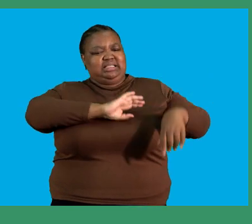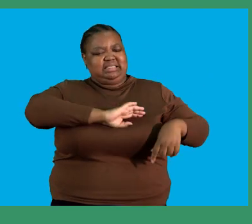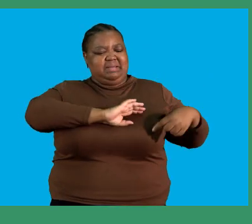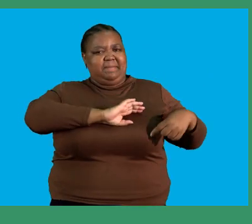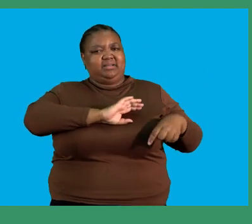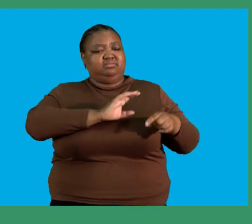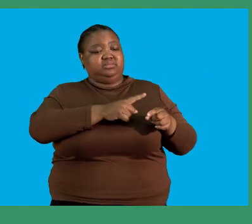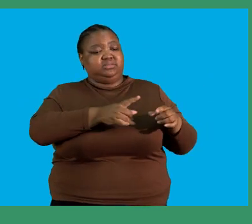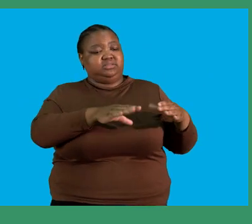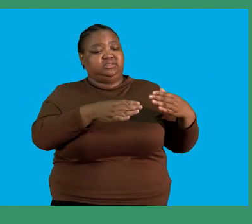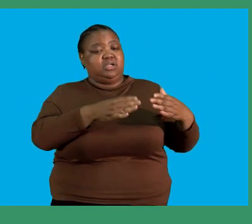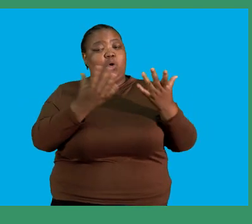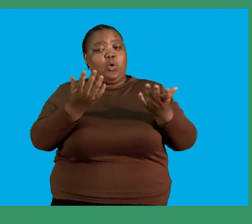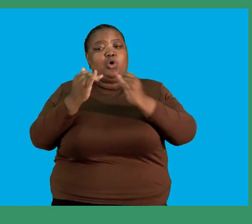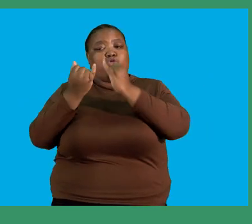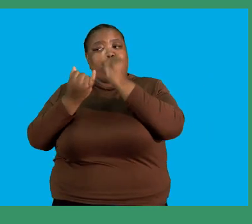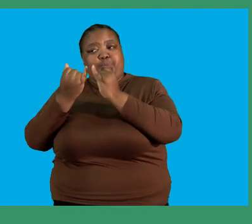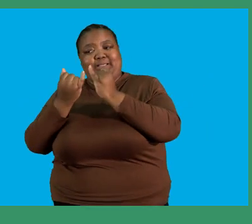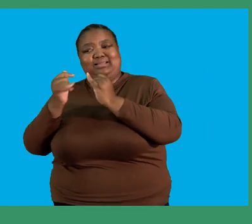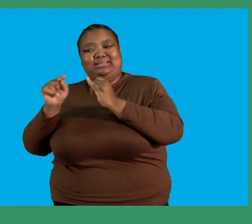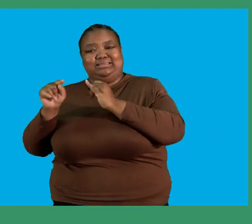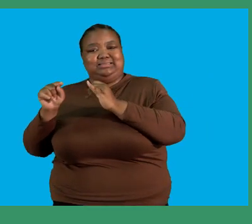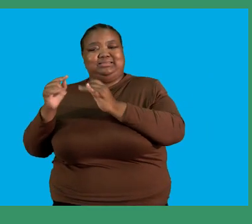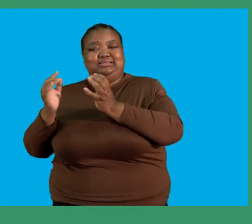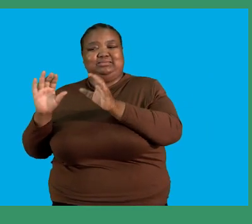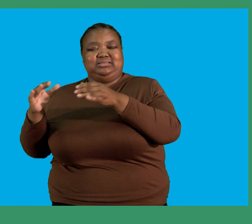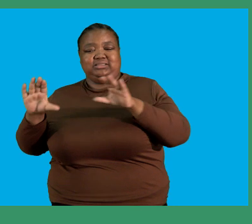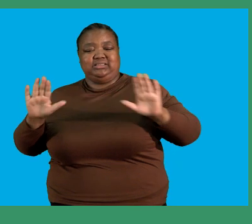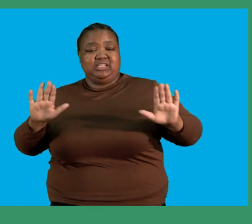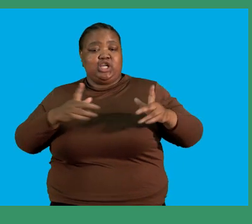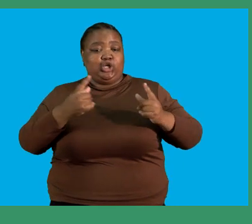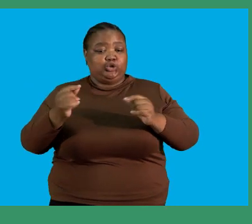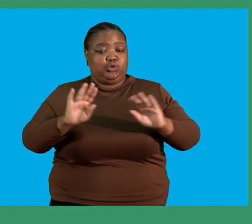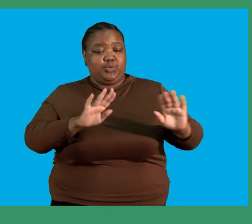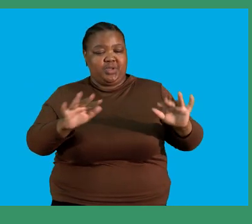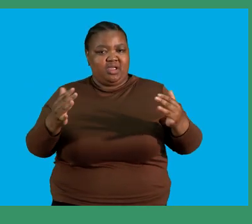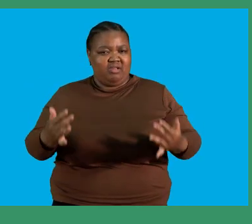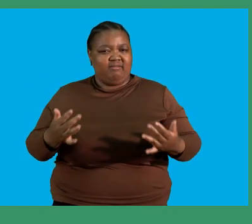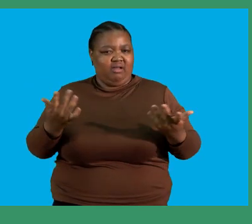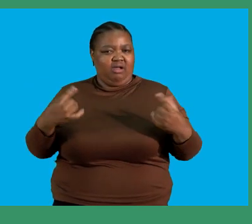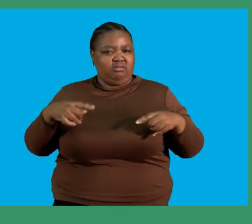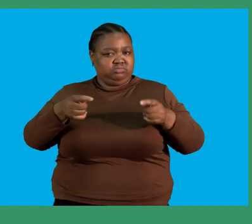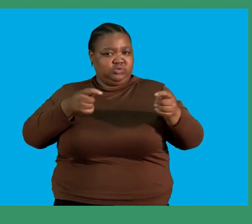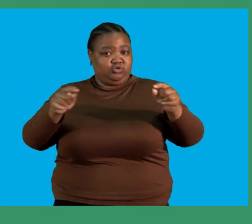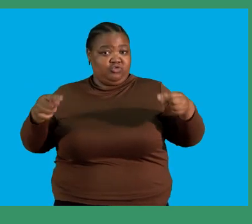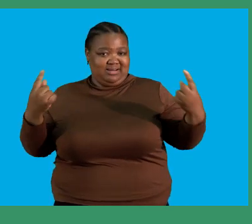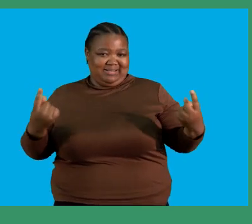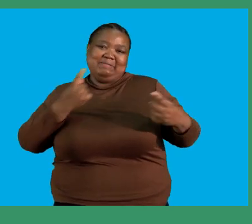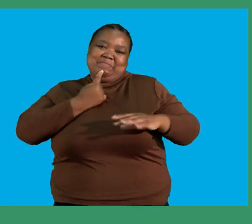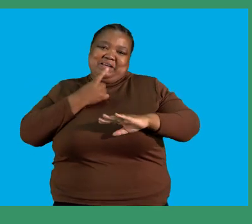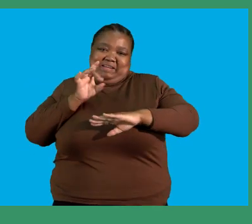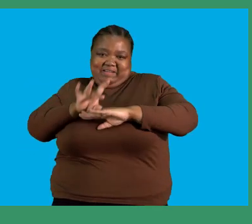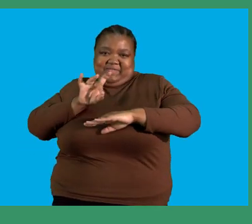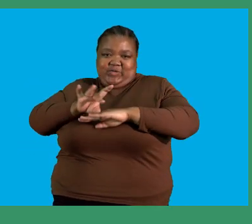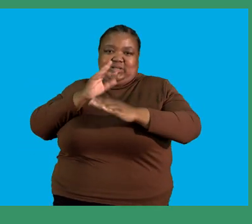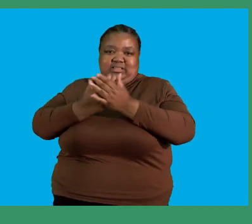or suppliers or their competitors need or do, but they can influence them.